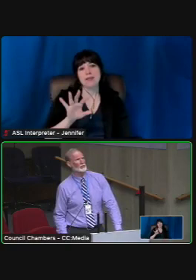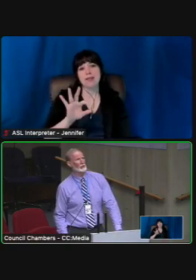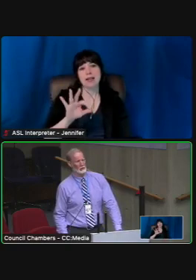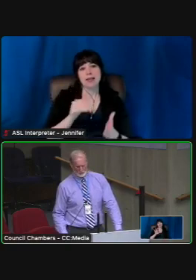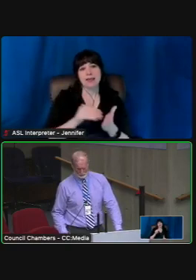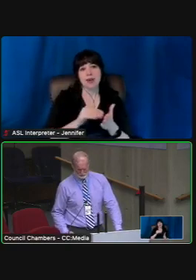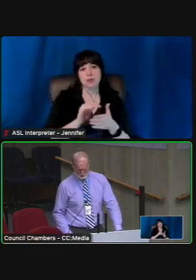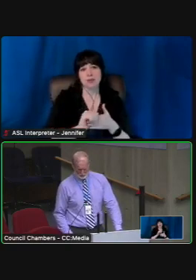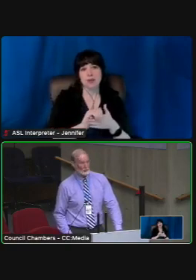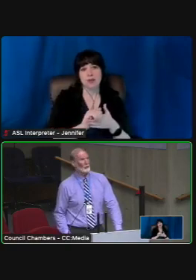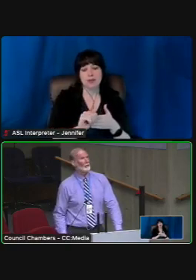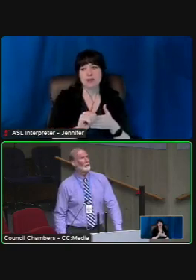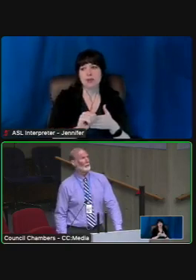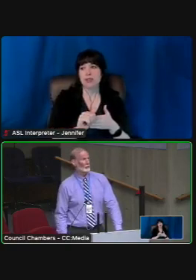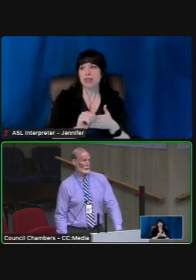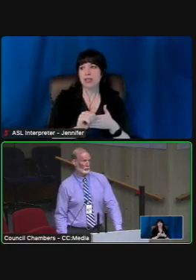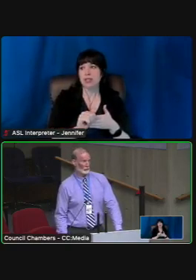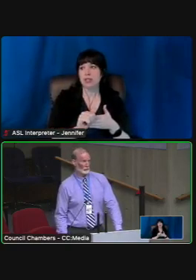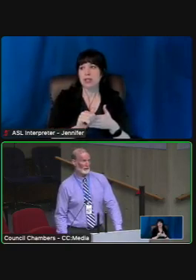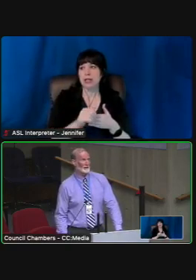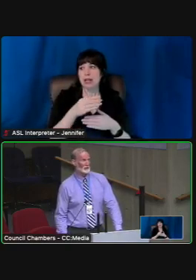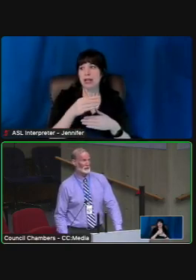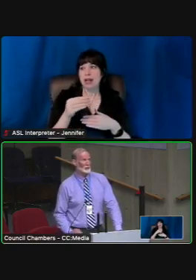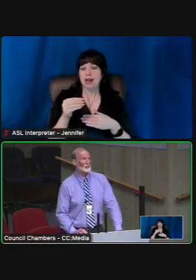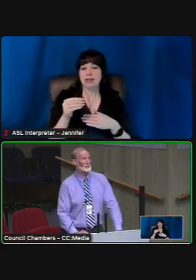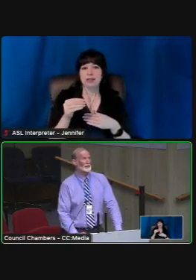$279,000 and